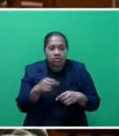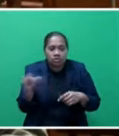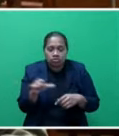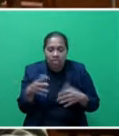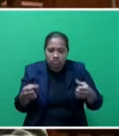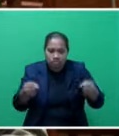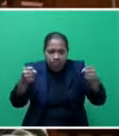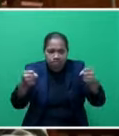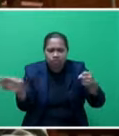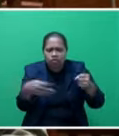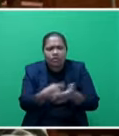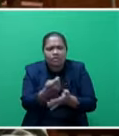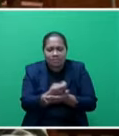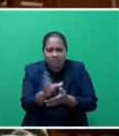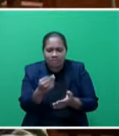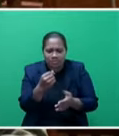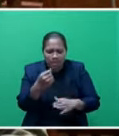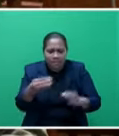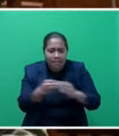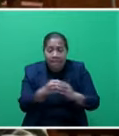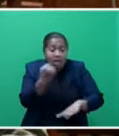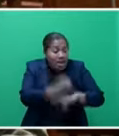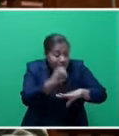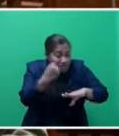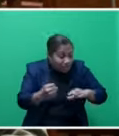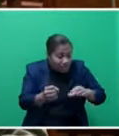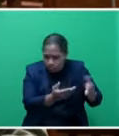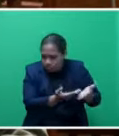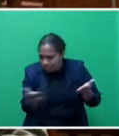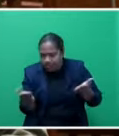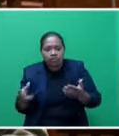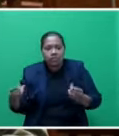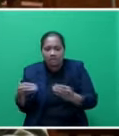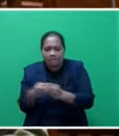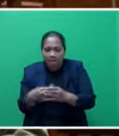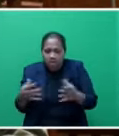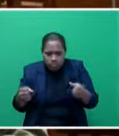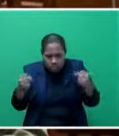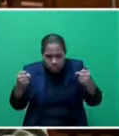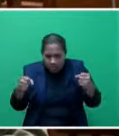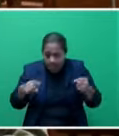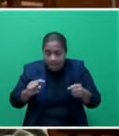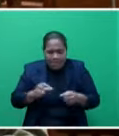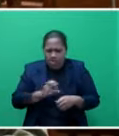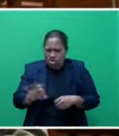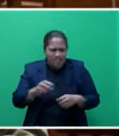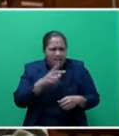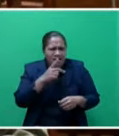and the government to deal only with the bank, instead of letting homeowners or debtors go to the FNPF.